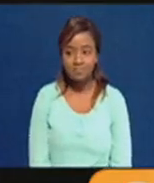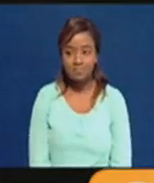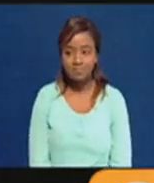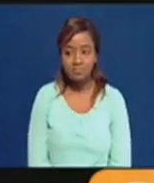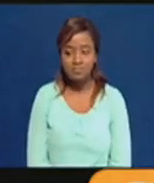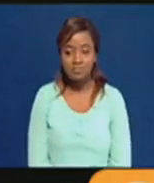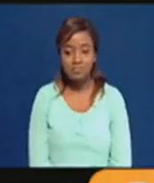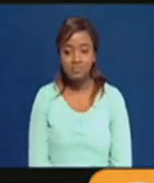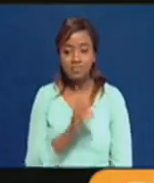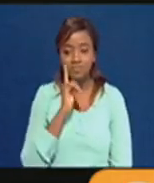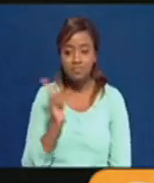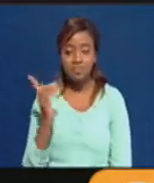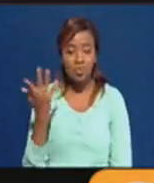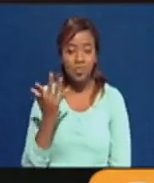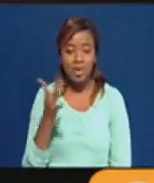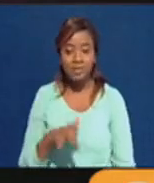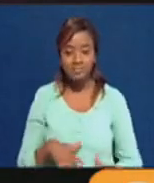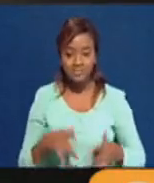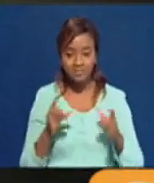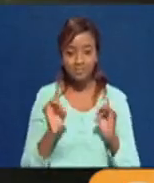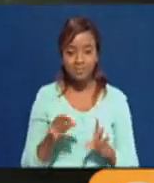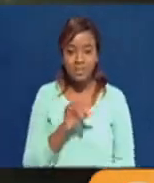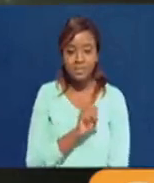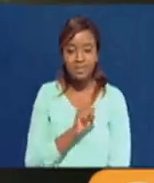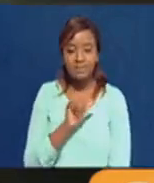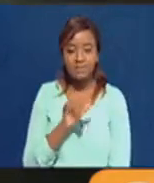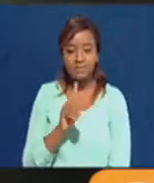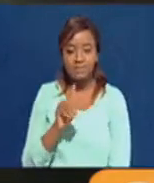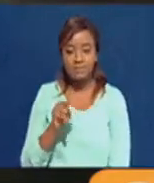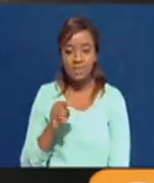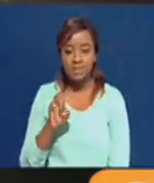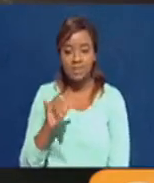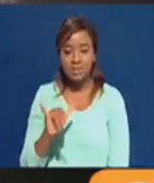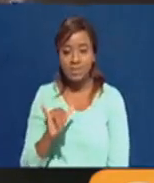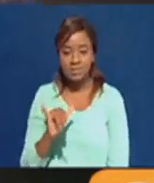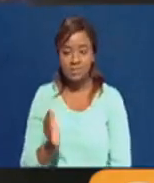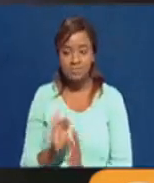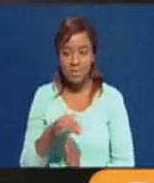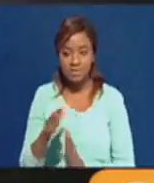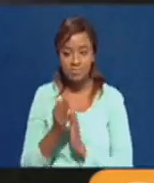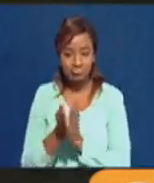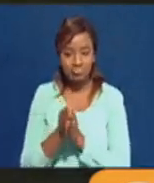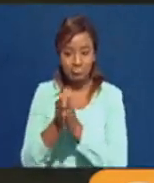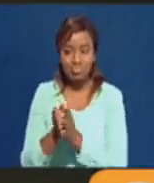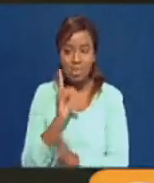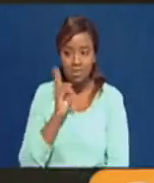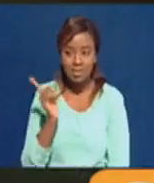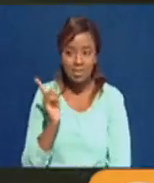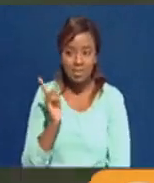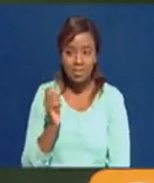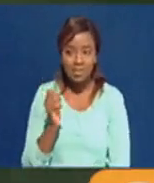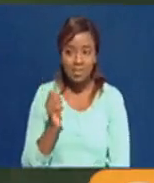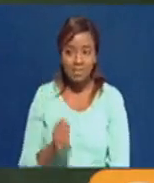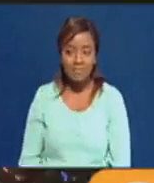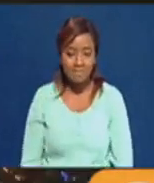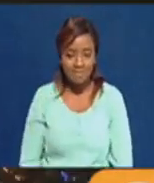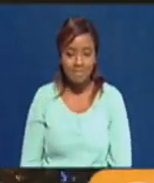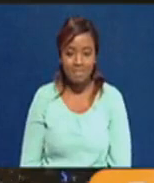In Australia, Sydney's harbour was lit in a spectacular fireworks shower that lit the skyline of the iconic